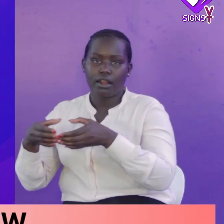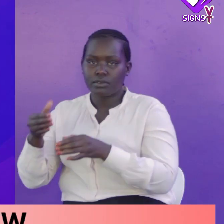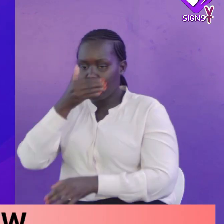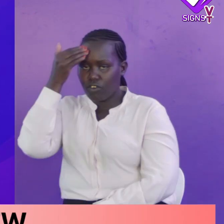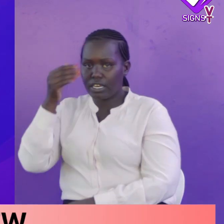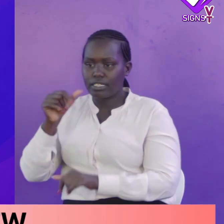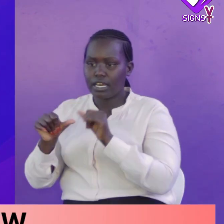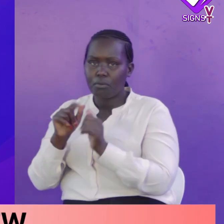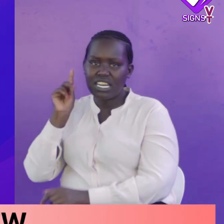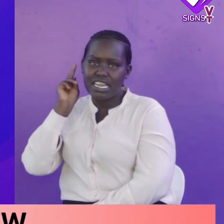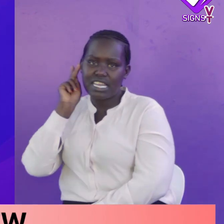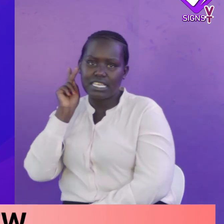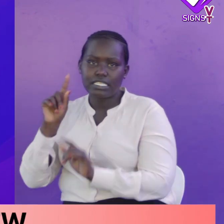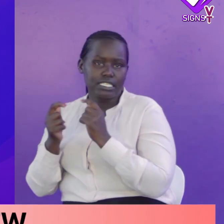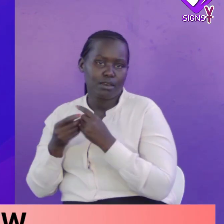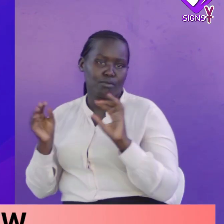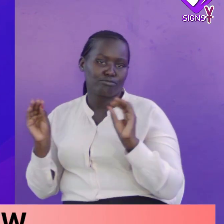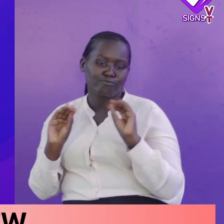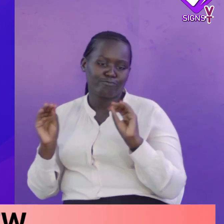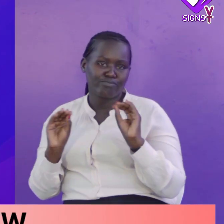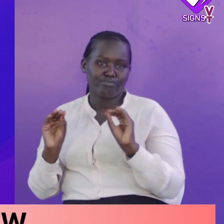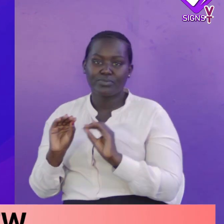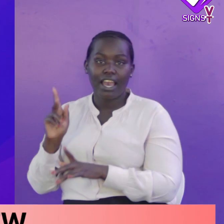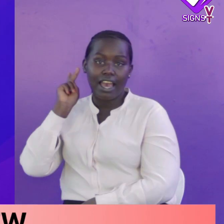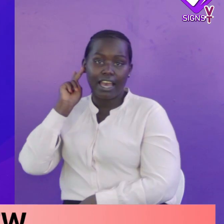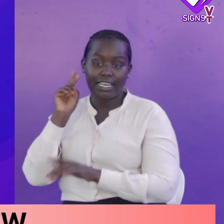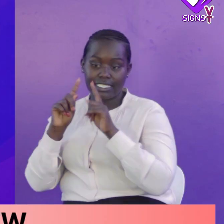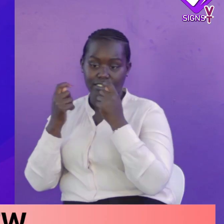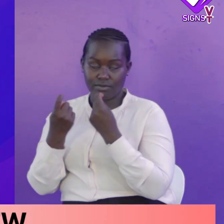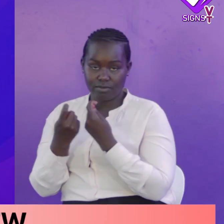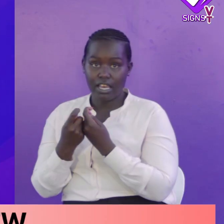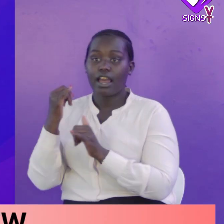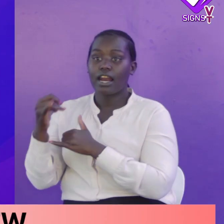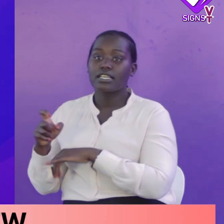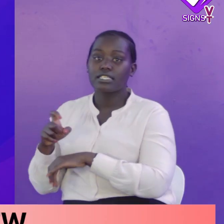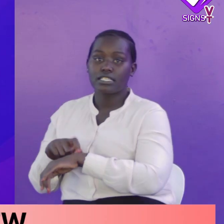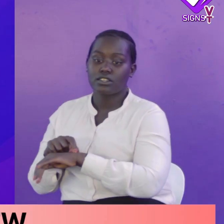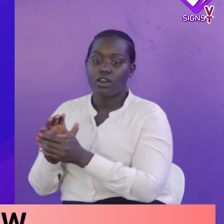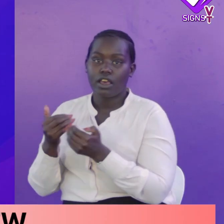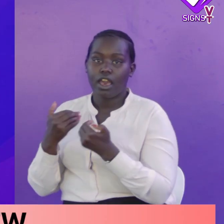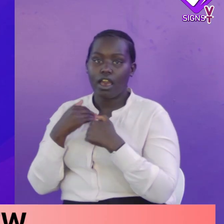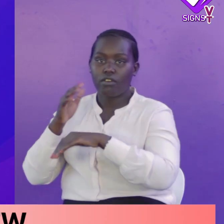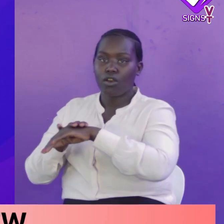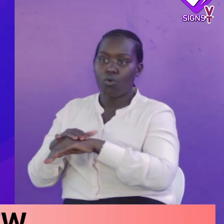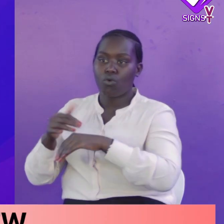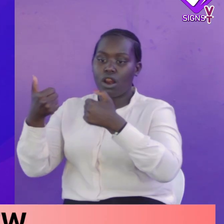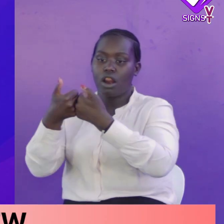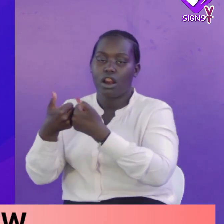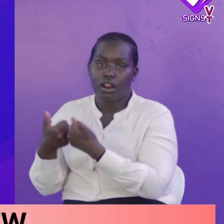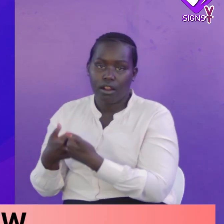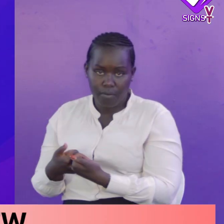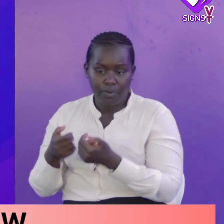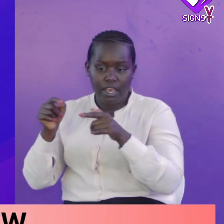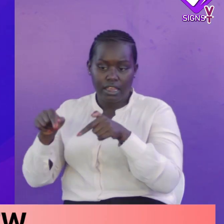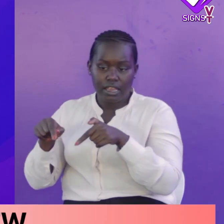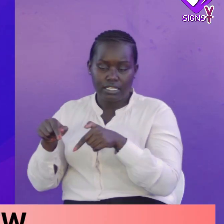Shabana. Mark Shabana also. Shabana are signing, and last season they were playing a good game. So let's see this season